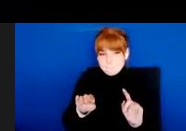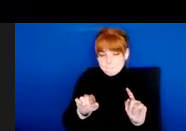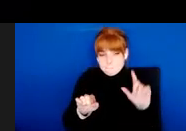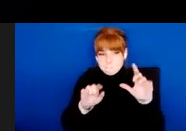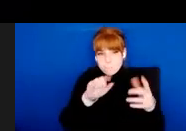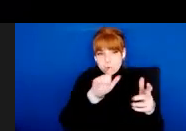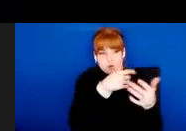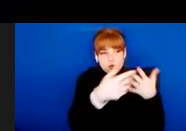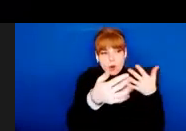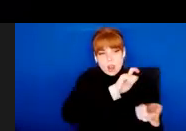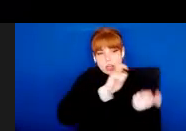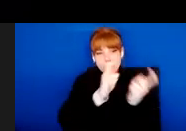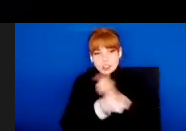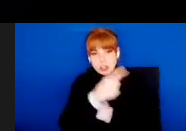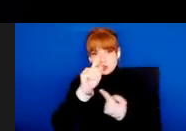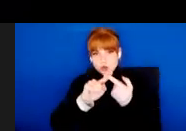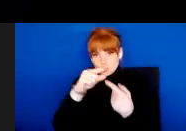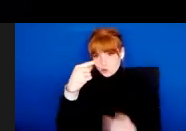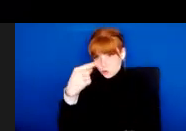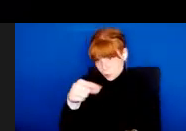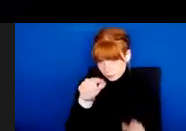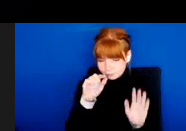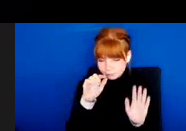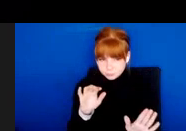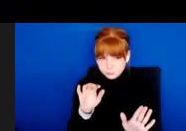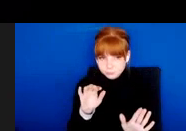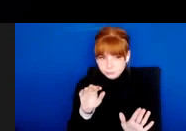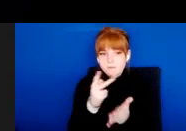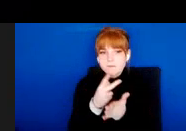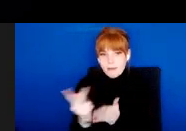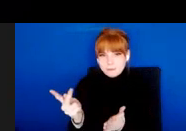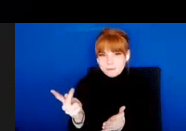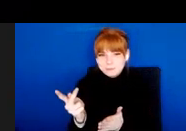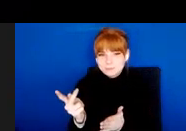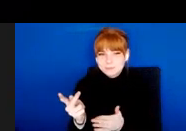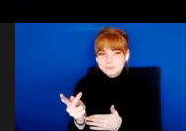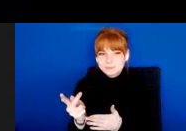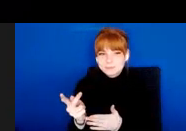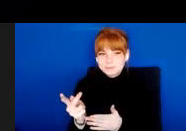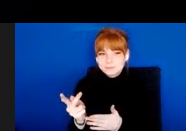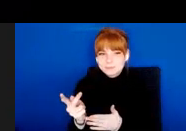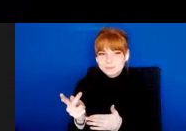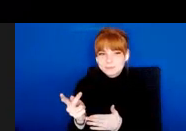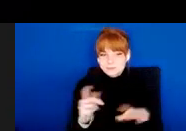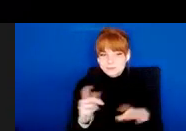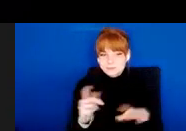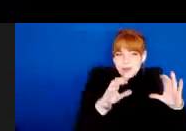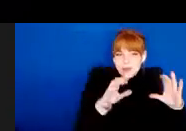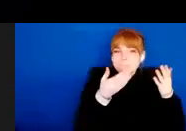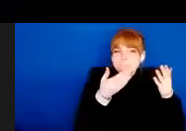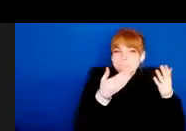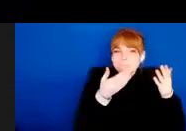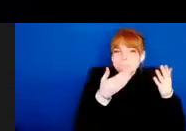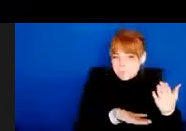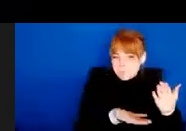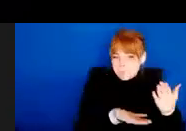green. Now that would be a failure. Again, I put in parentheses here, probably a failure. I